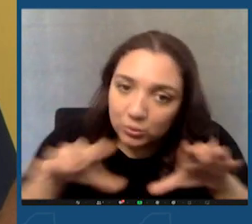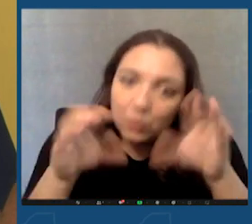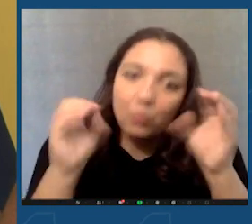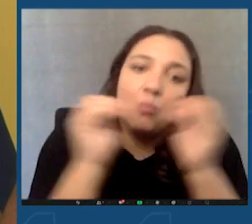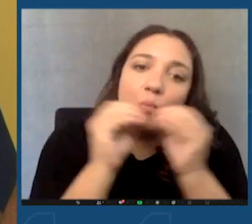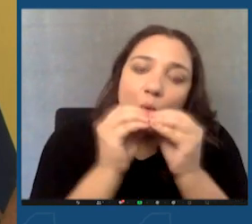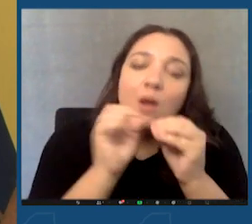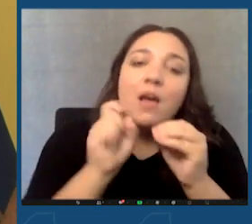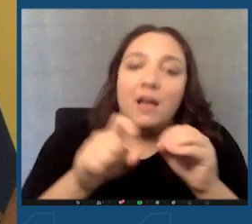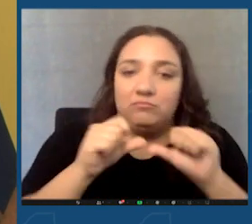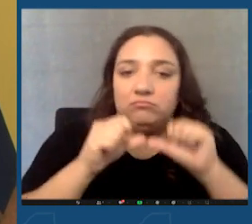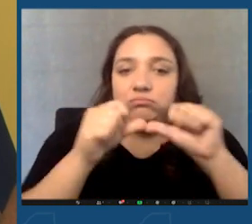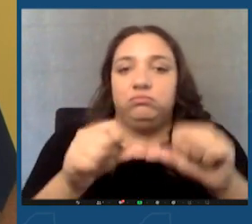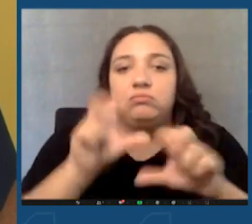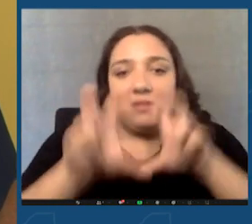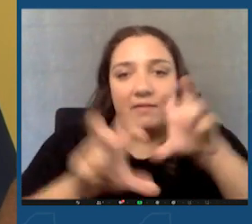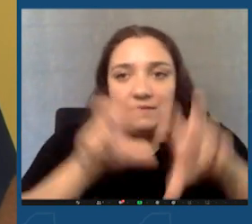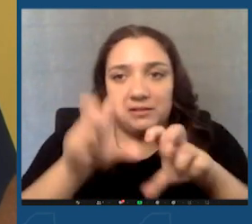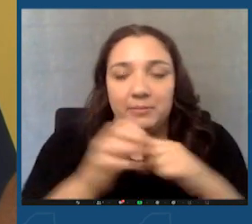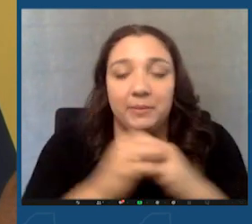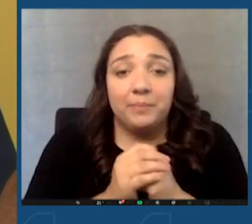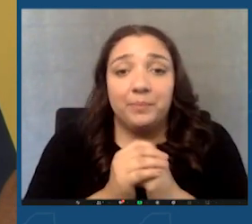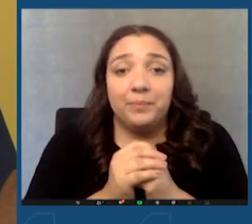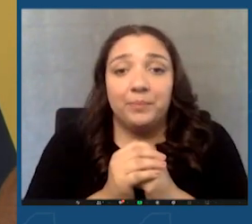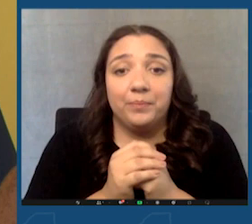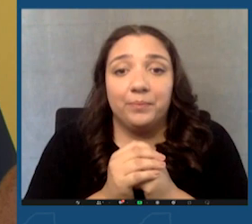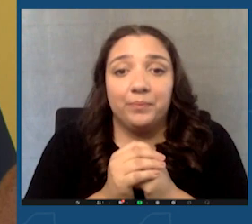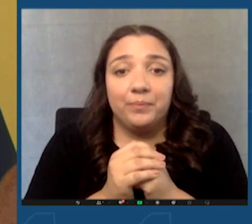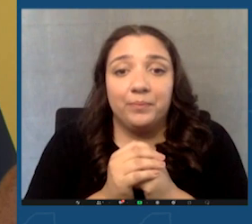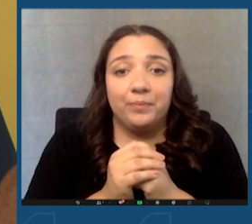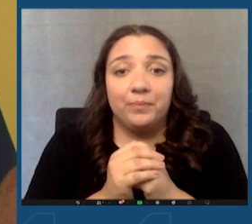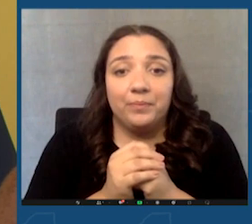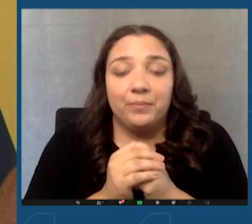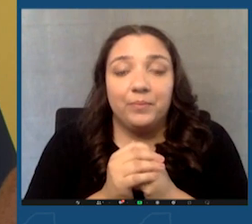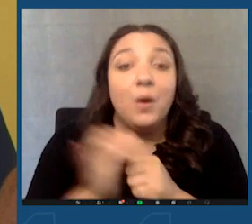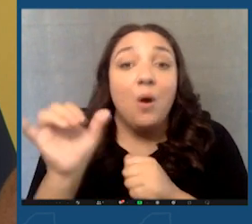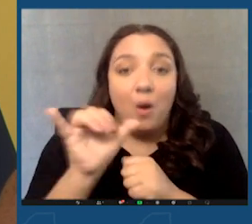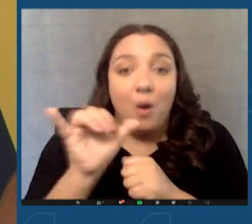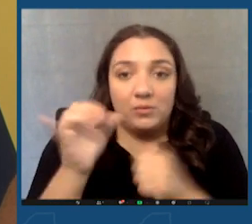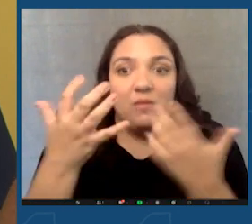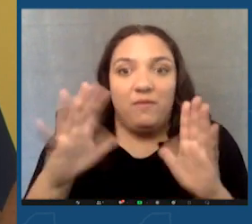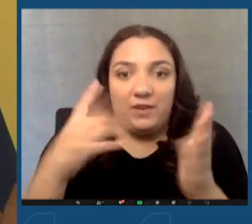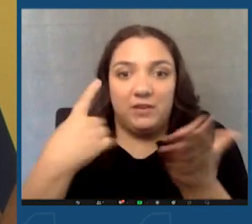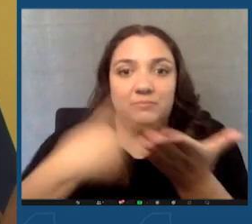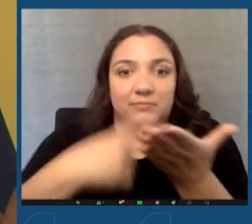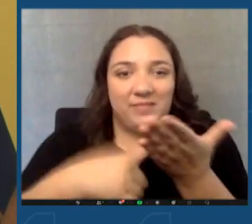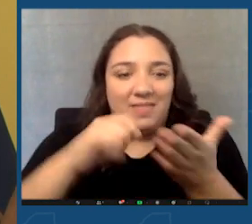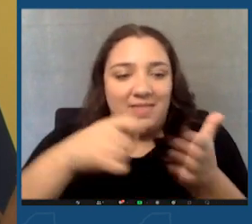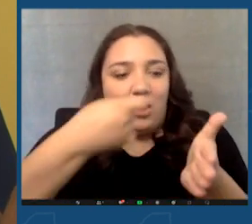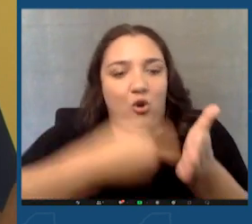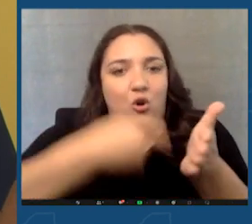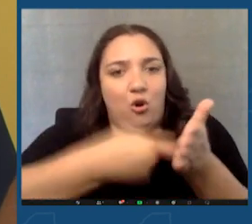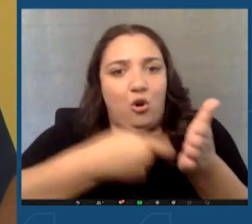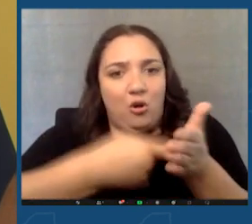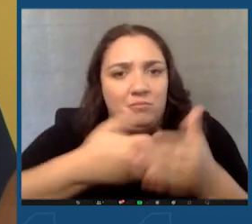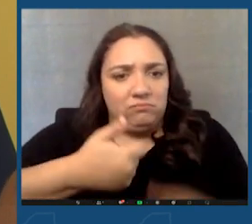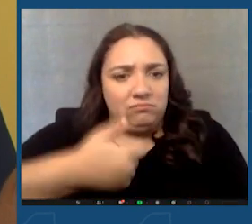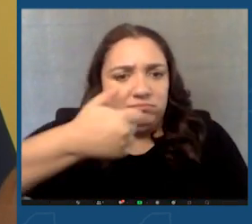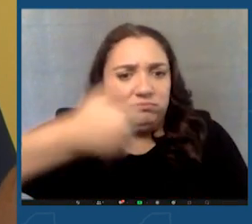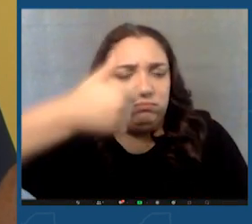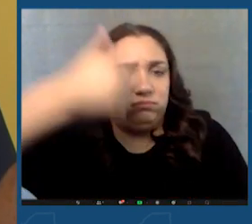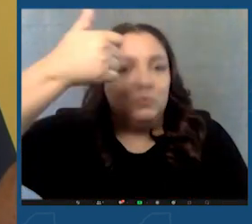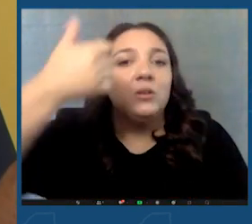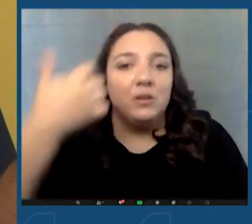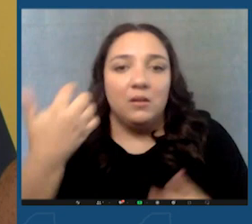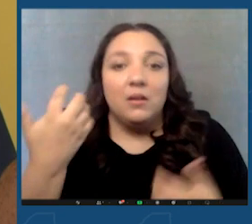opportunities. We also talk about the cost of everything going up. That's why, with my team here, the legislative